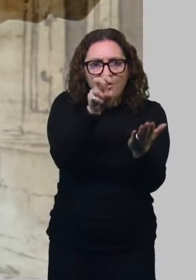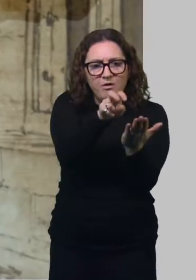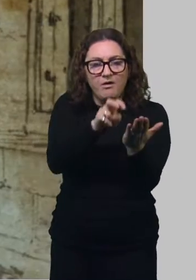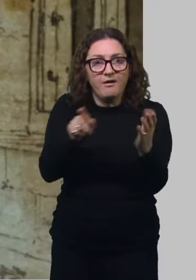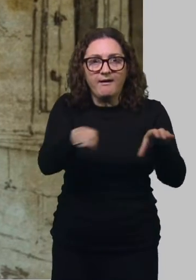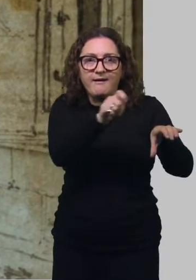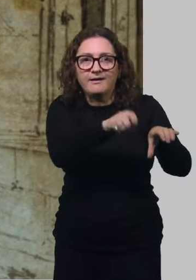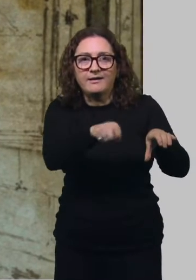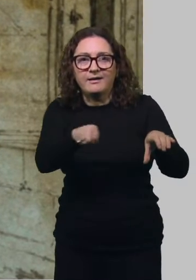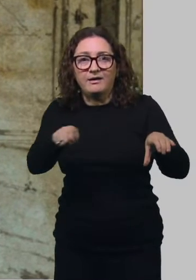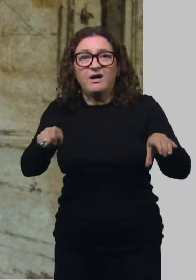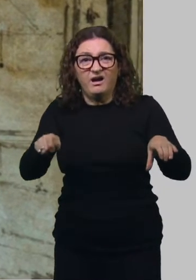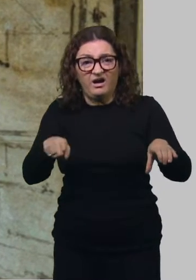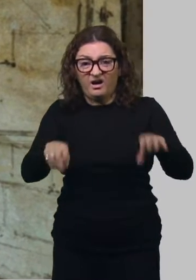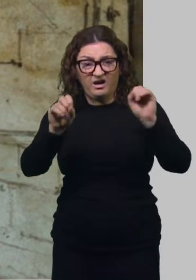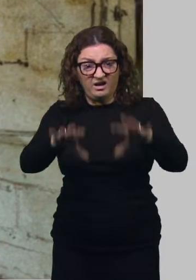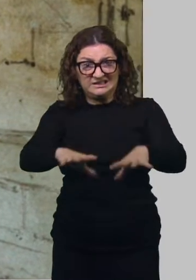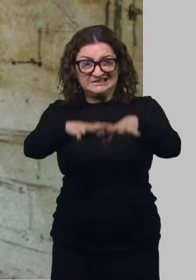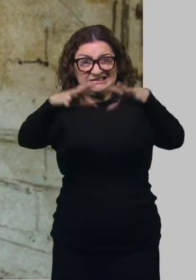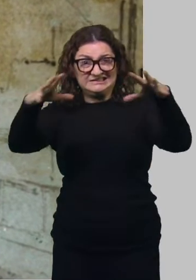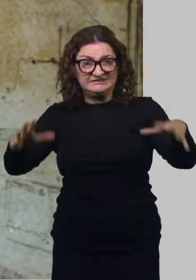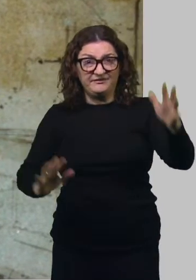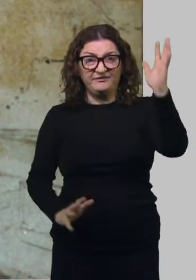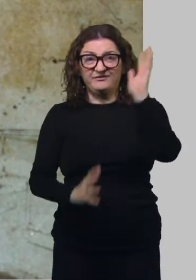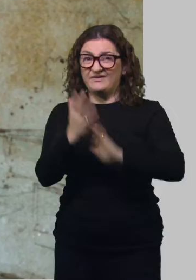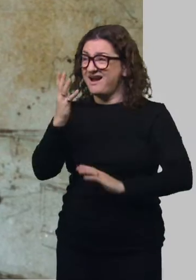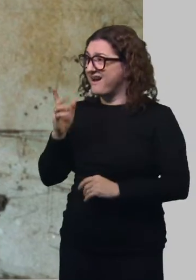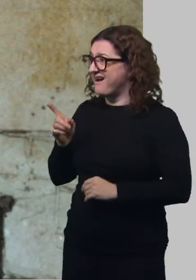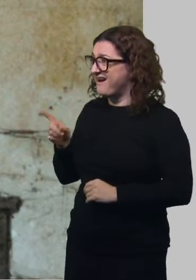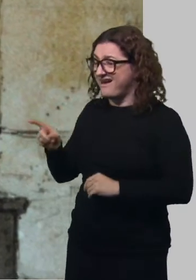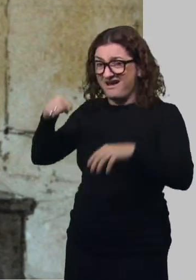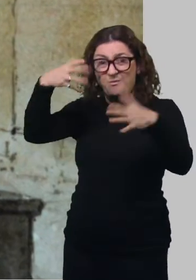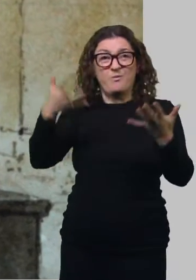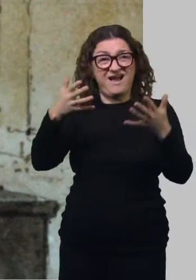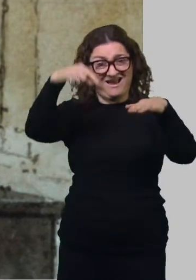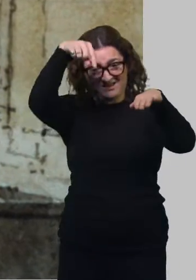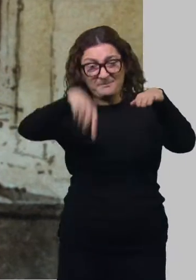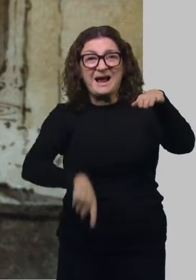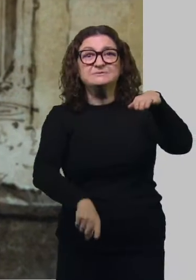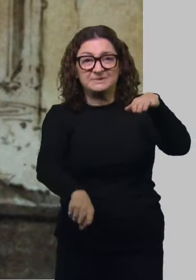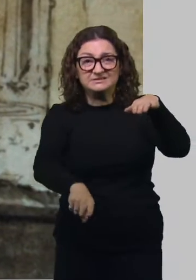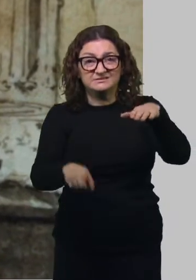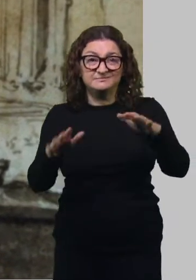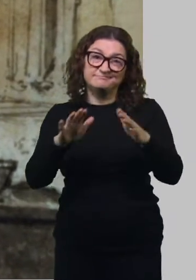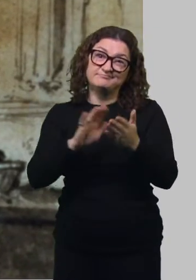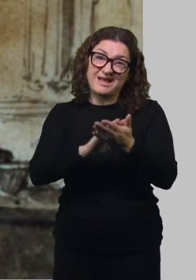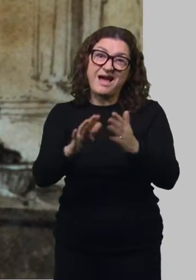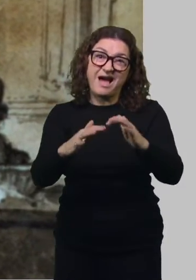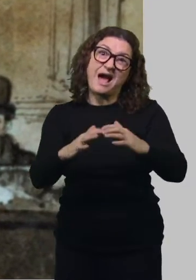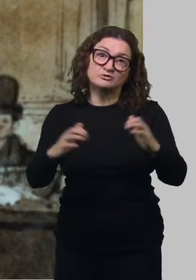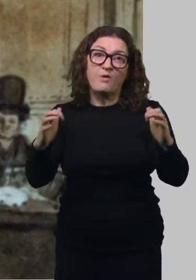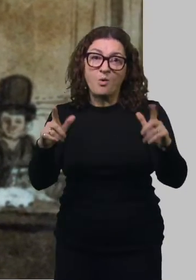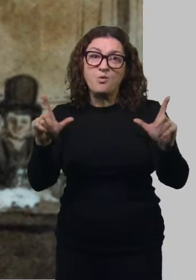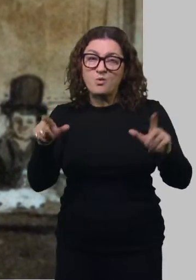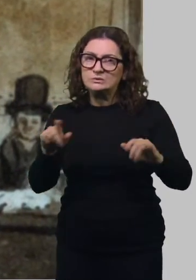and they chose to do so in stoves in the basement of the House of Lords. A bad idea. They overloaded the stoves and set fire to the building.